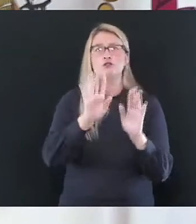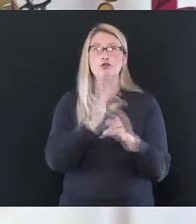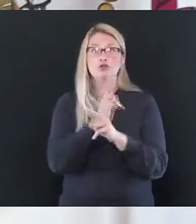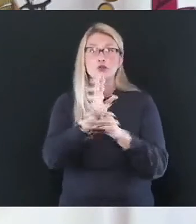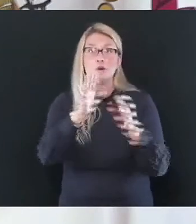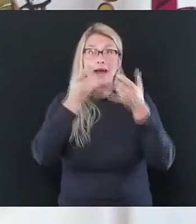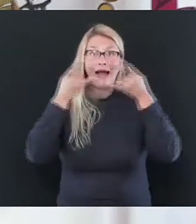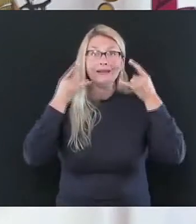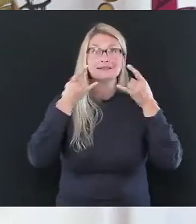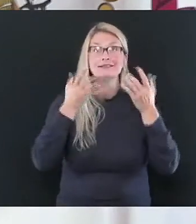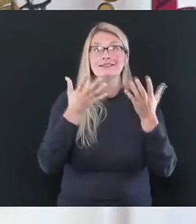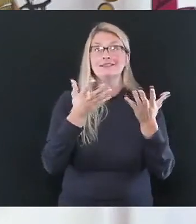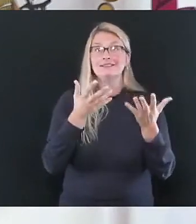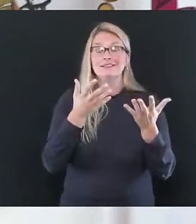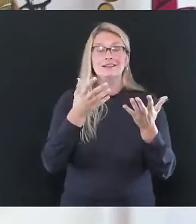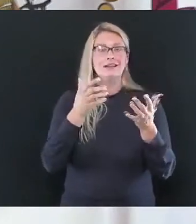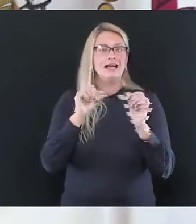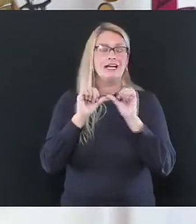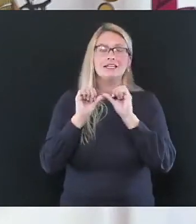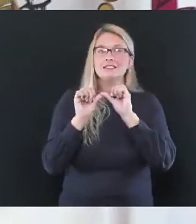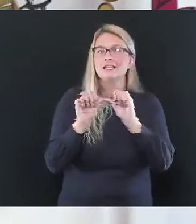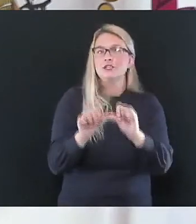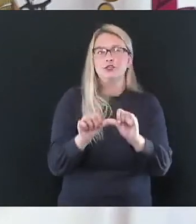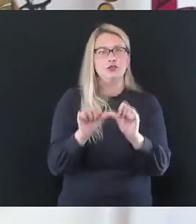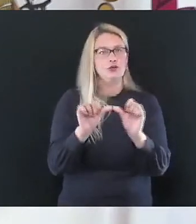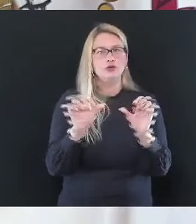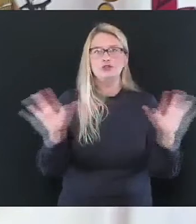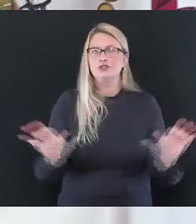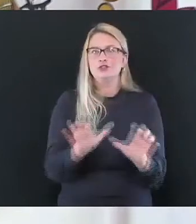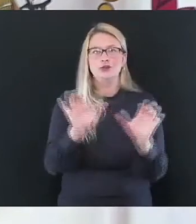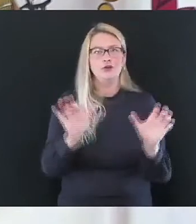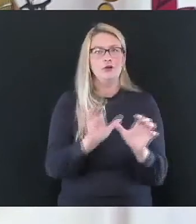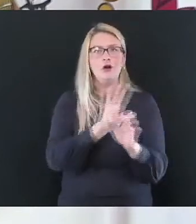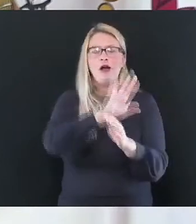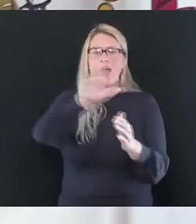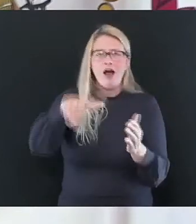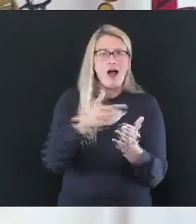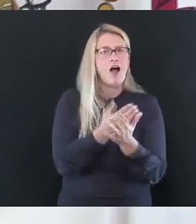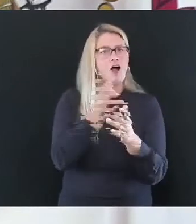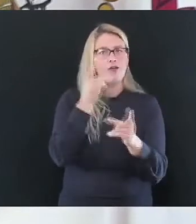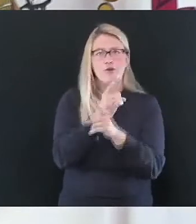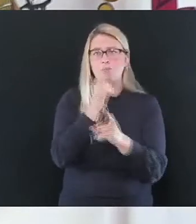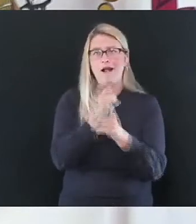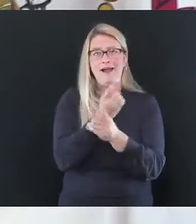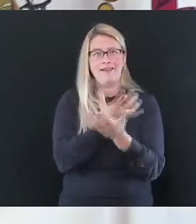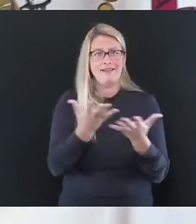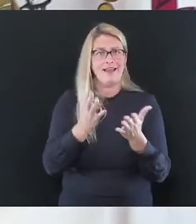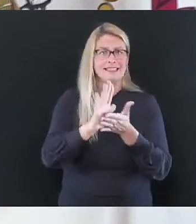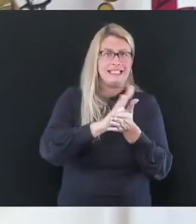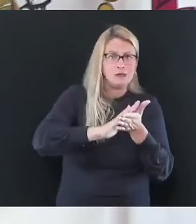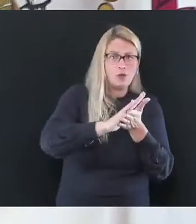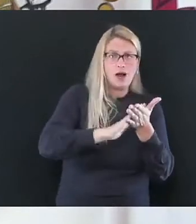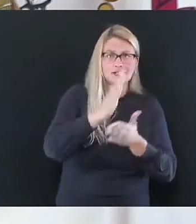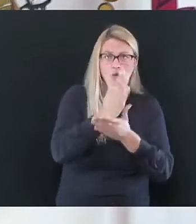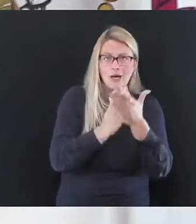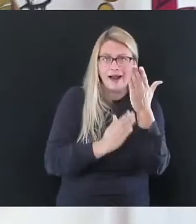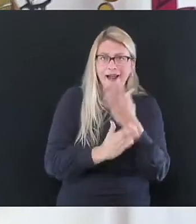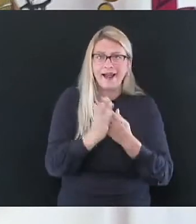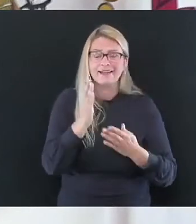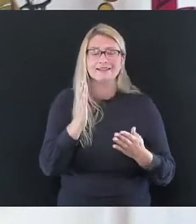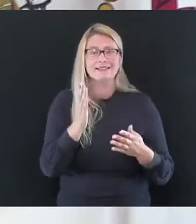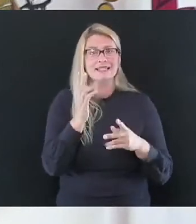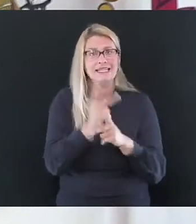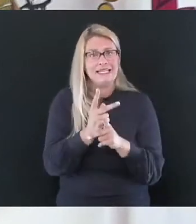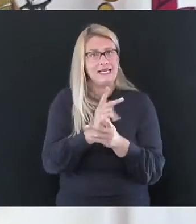and absolutely just continue to do all the proper hygiene things. Wash your hands, whatever,